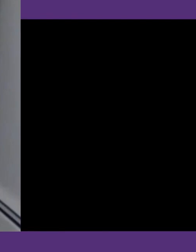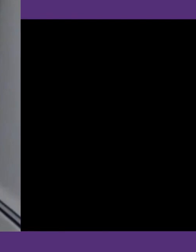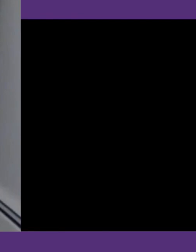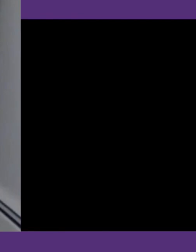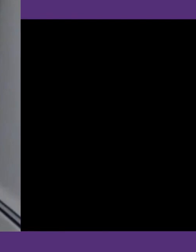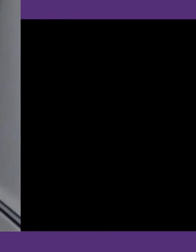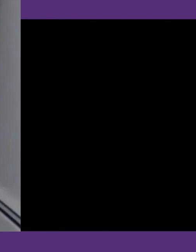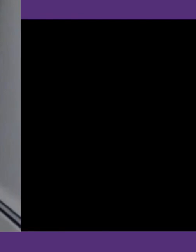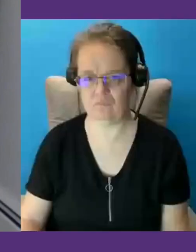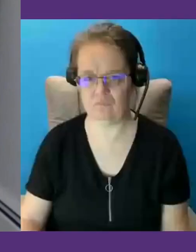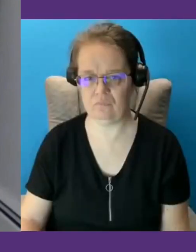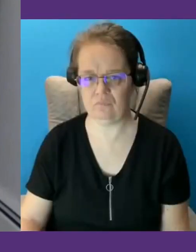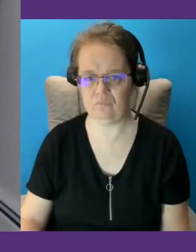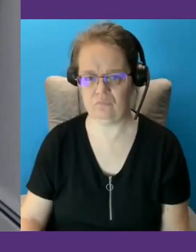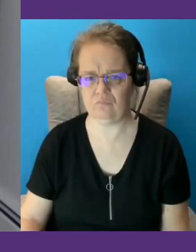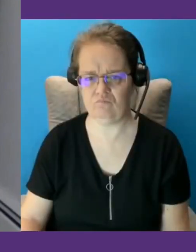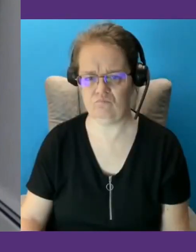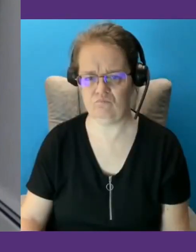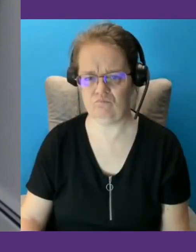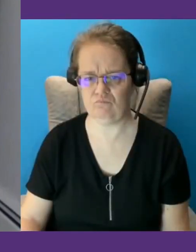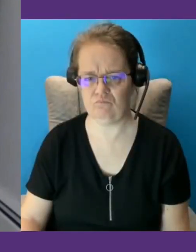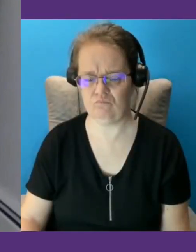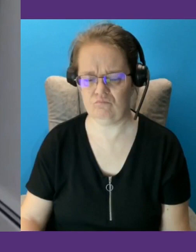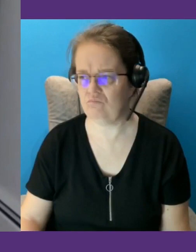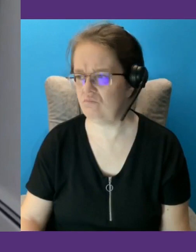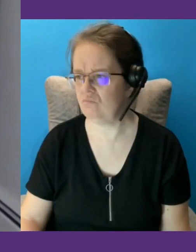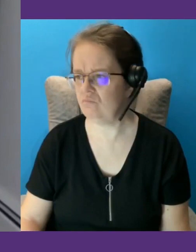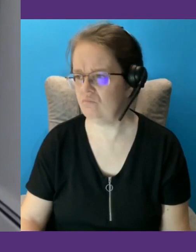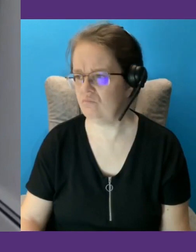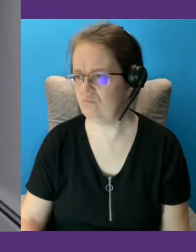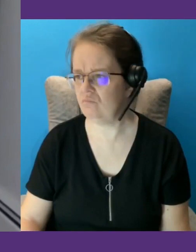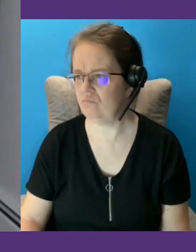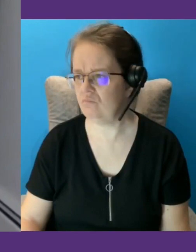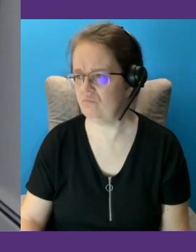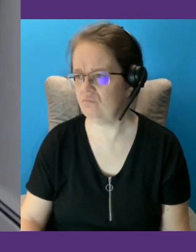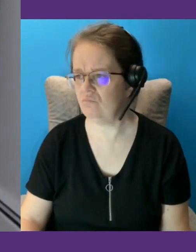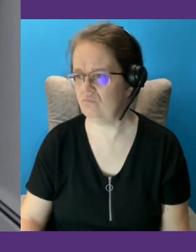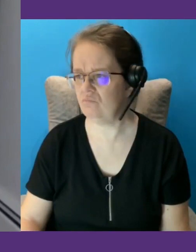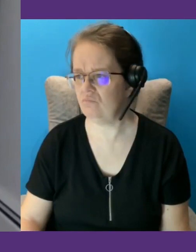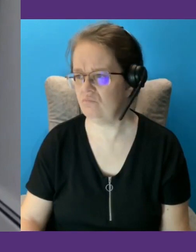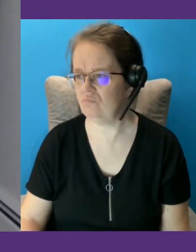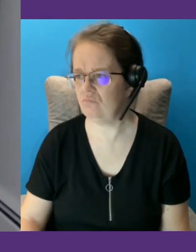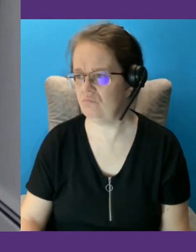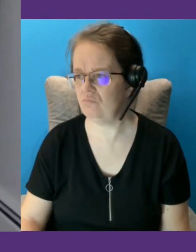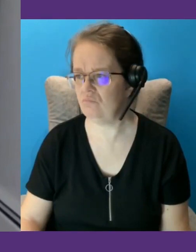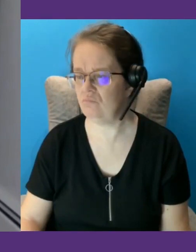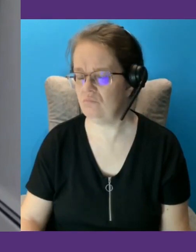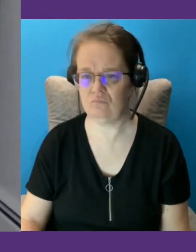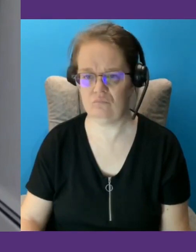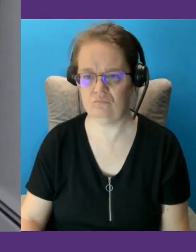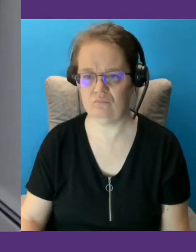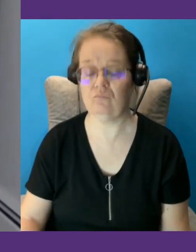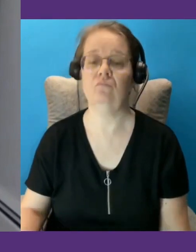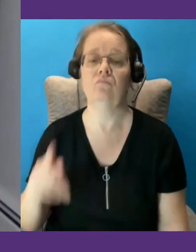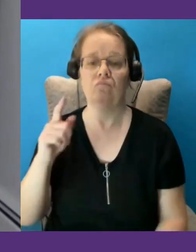right hemiparesis, a form of cerebral palsy. So having that lived experience really informs